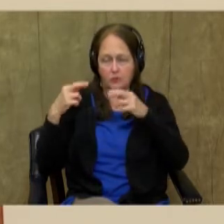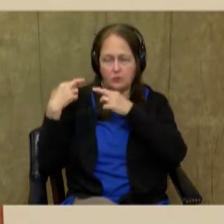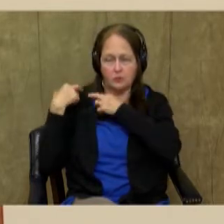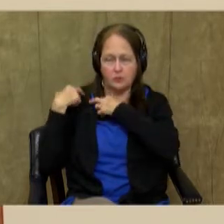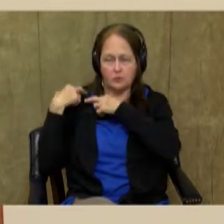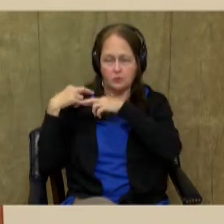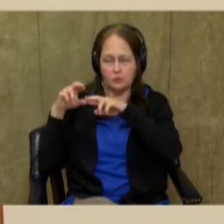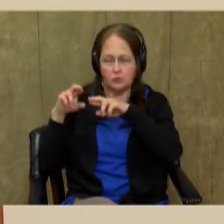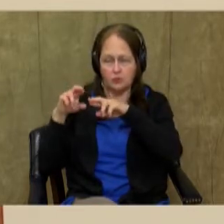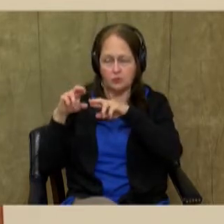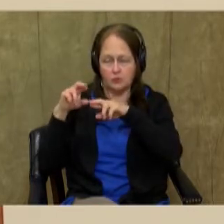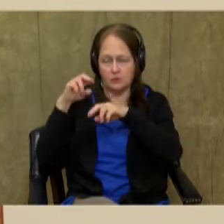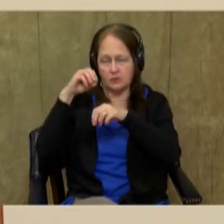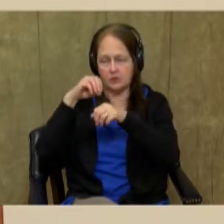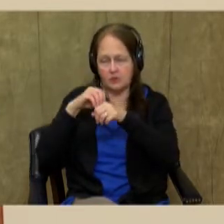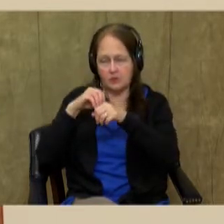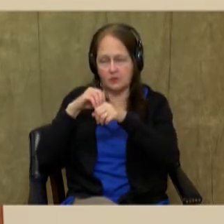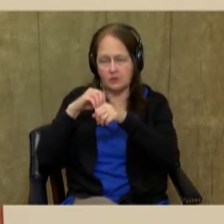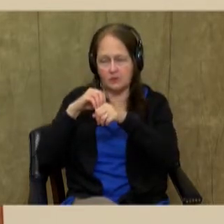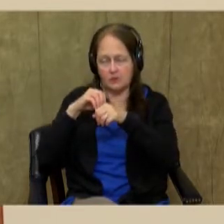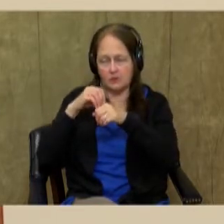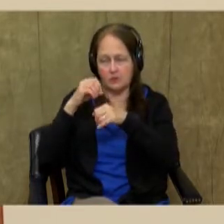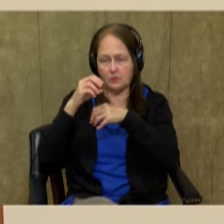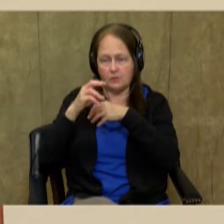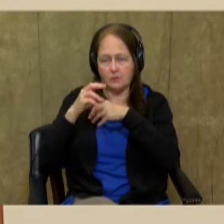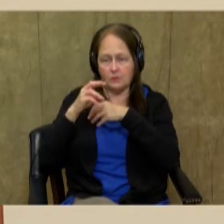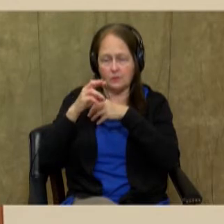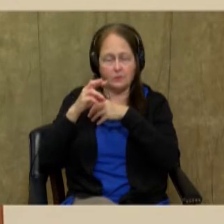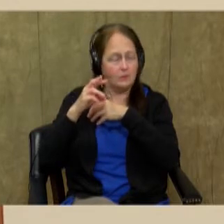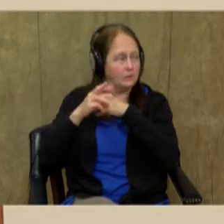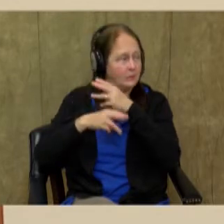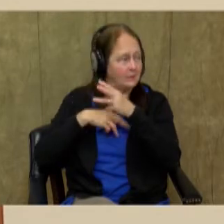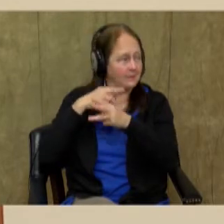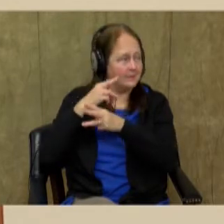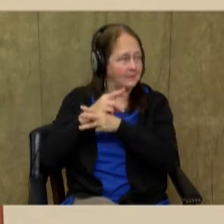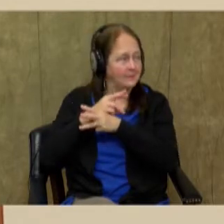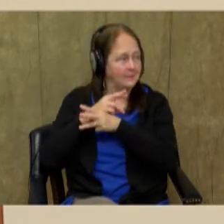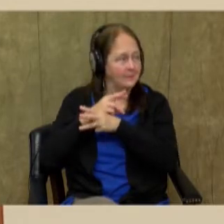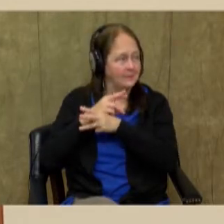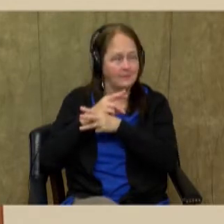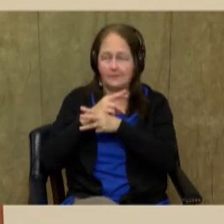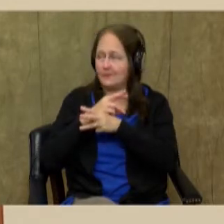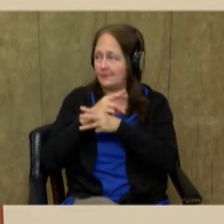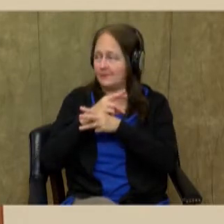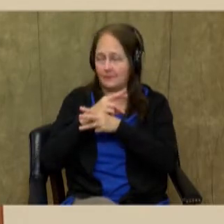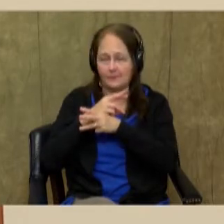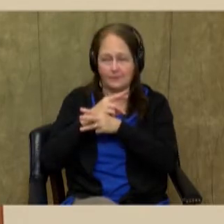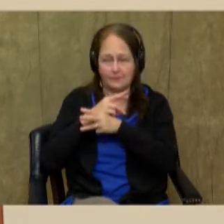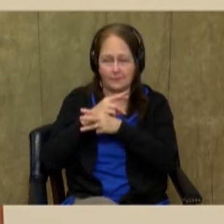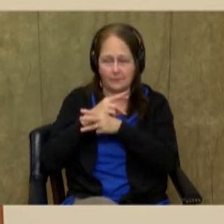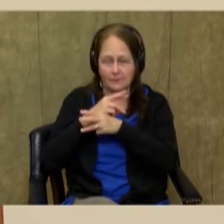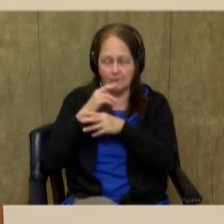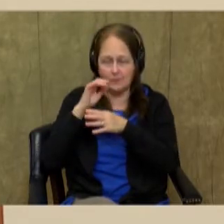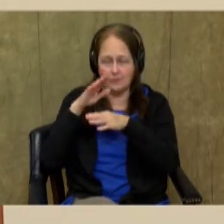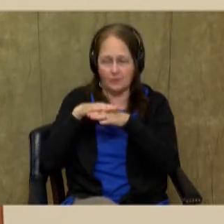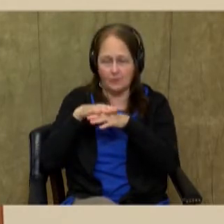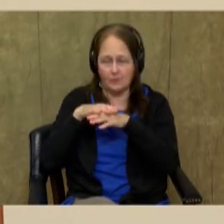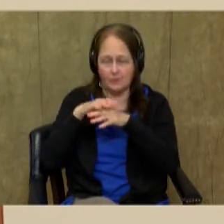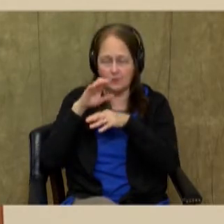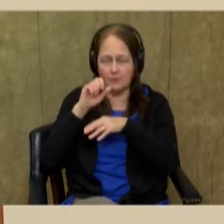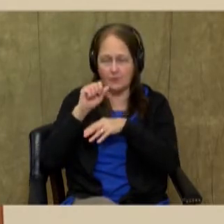religious monument in the world. And then clue number four, it is featured